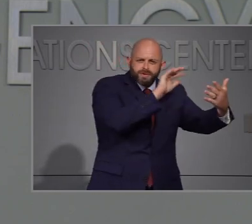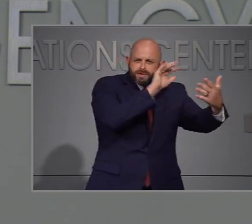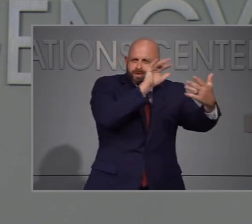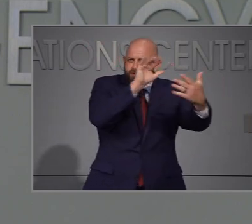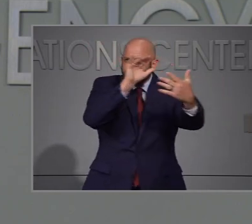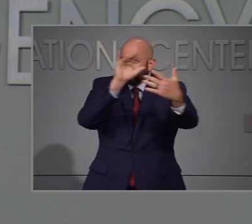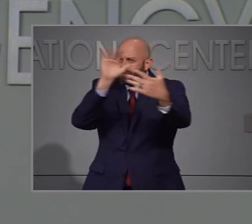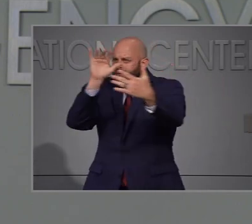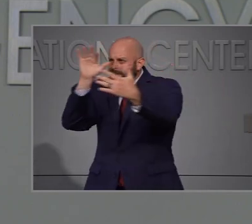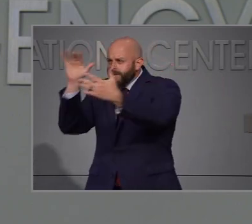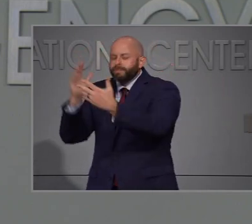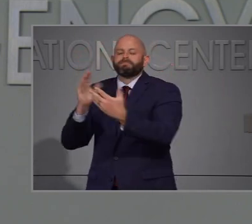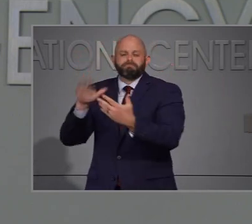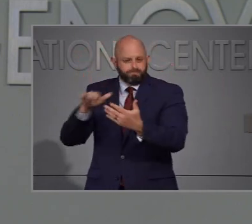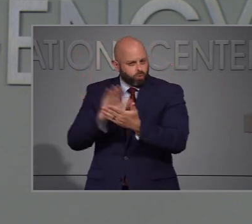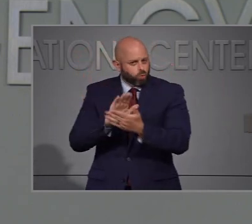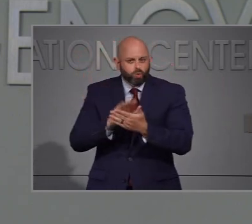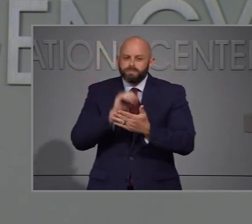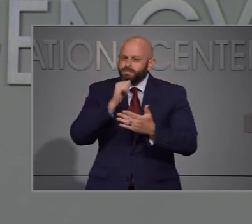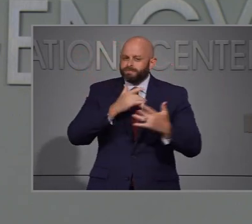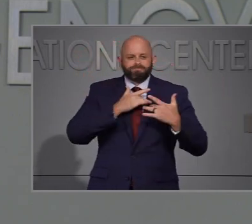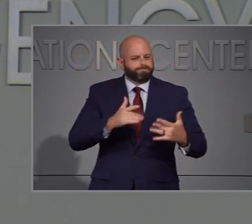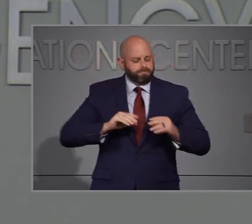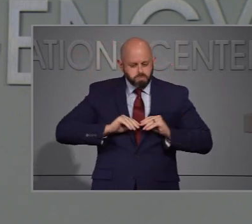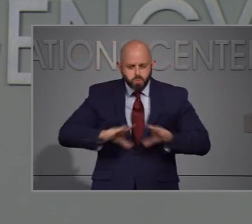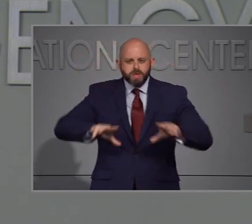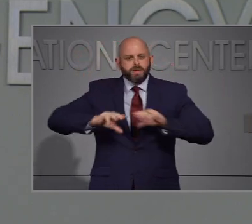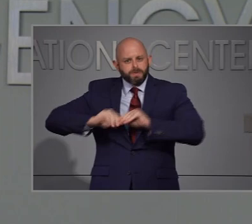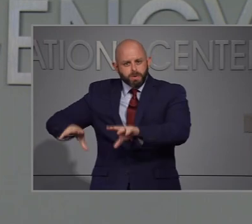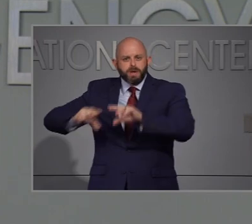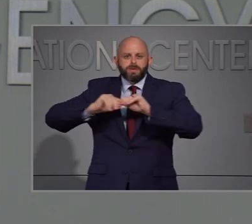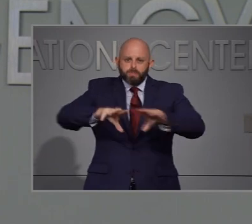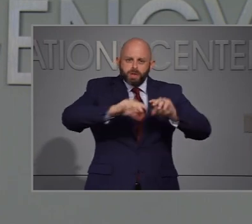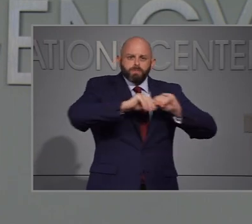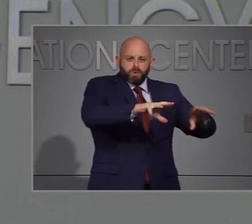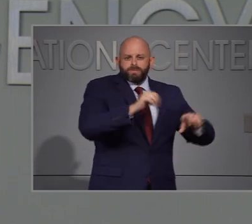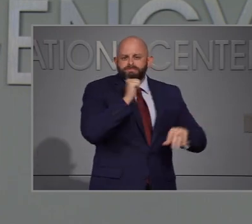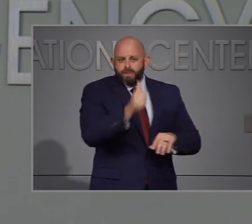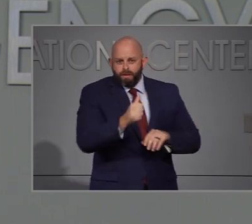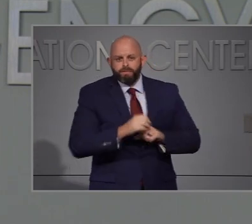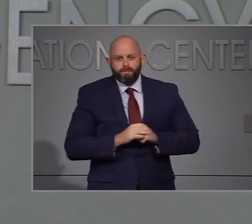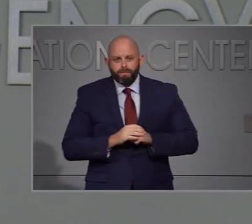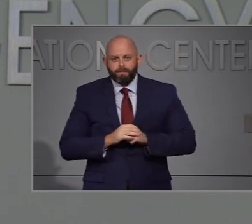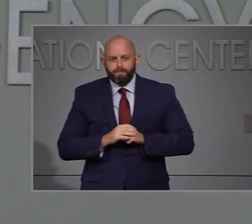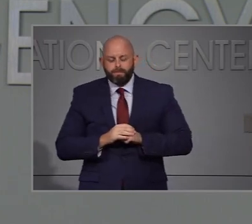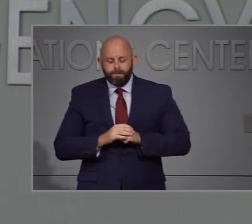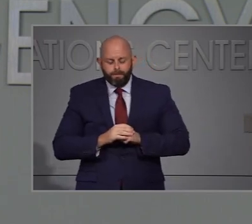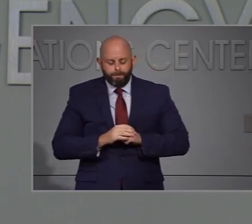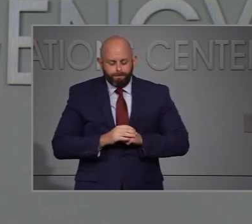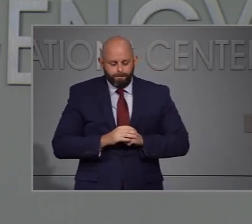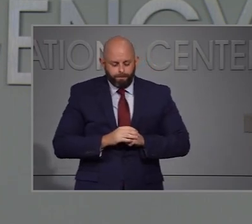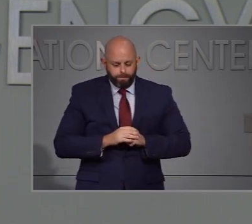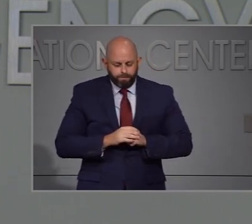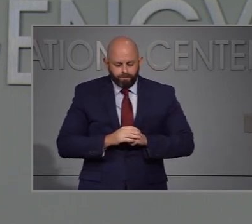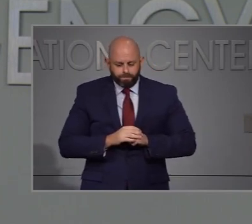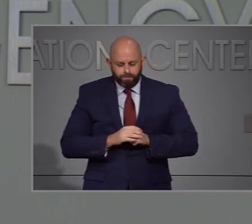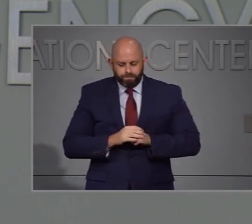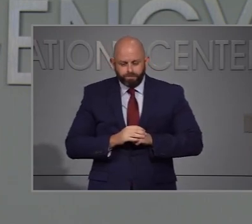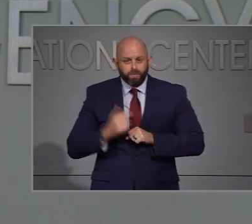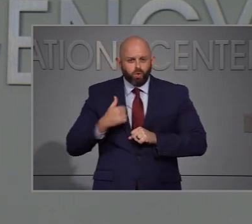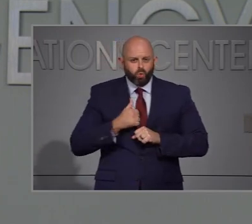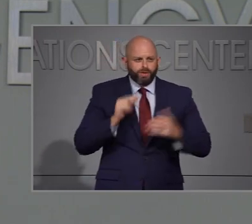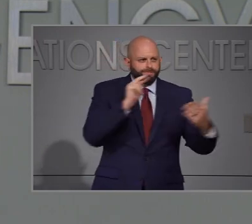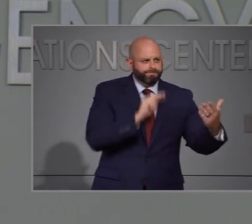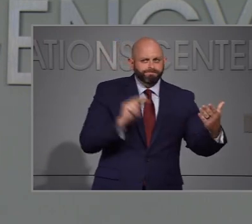transmission setting and have not seemed to play a major role in spread of COVID-19. We weighed these